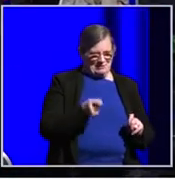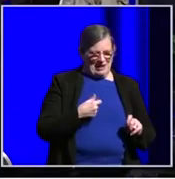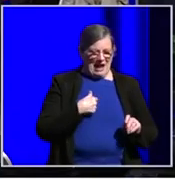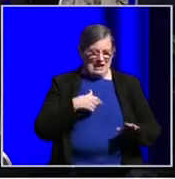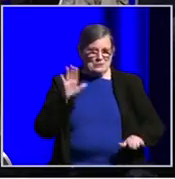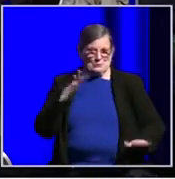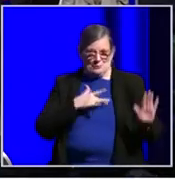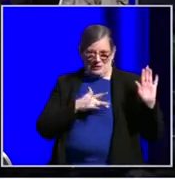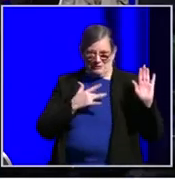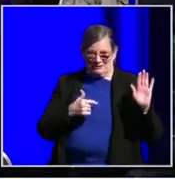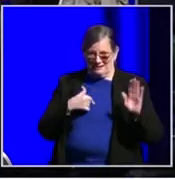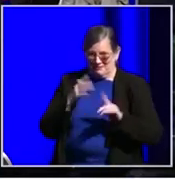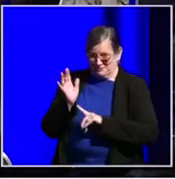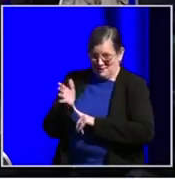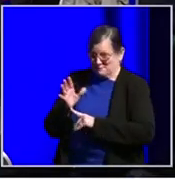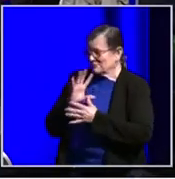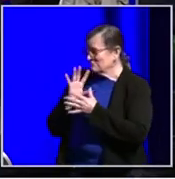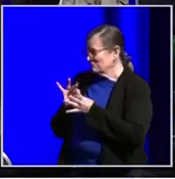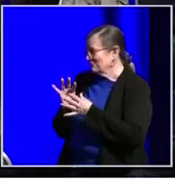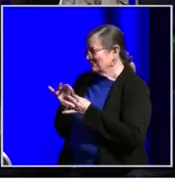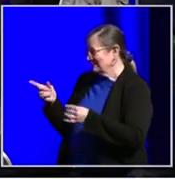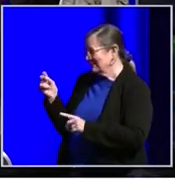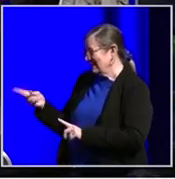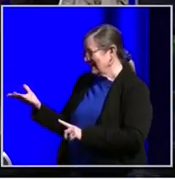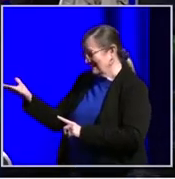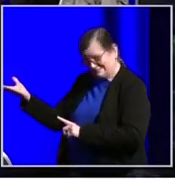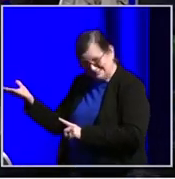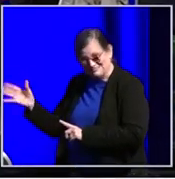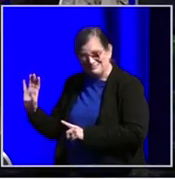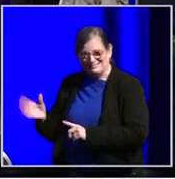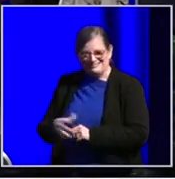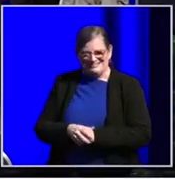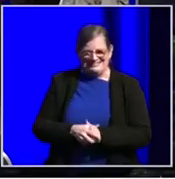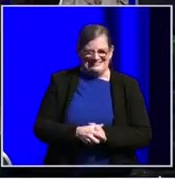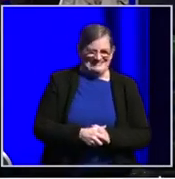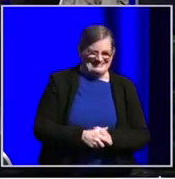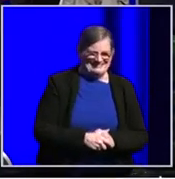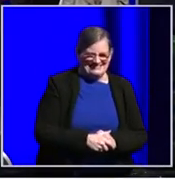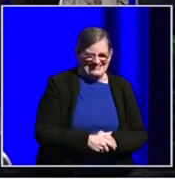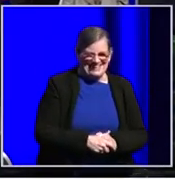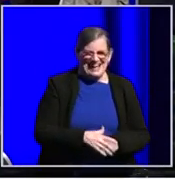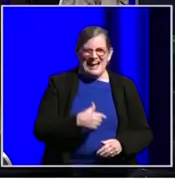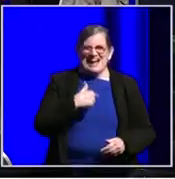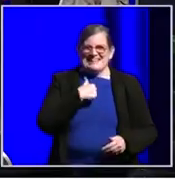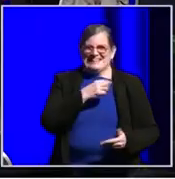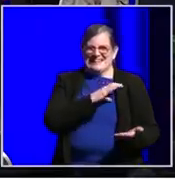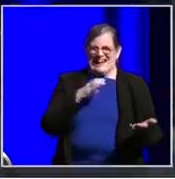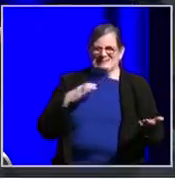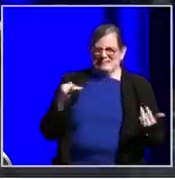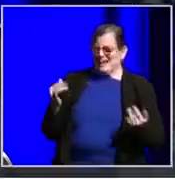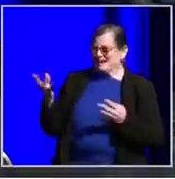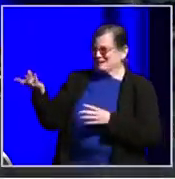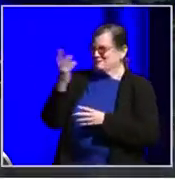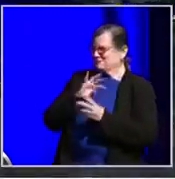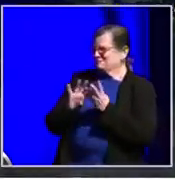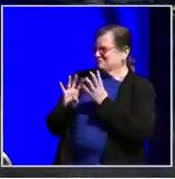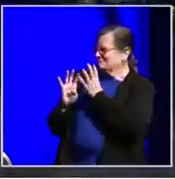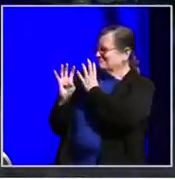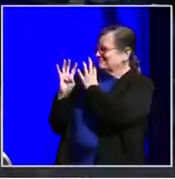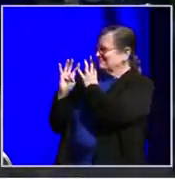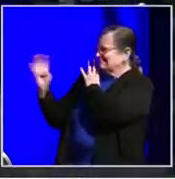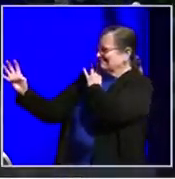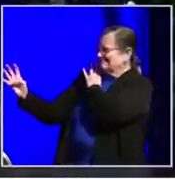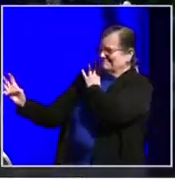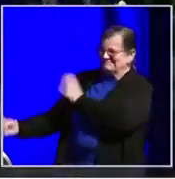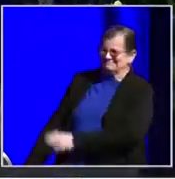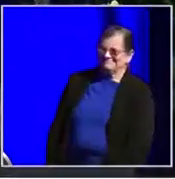No. Anyway, all the supporters of Councilmember Nadeau, please come up. We're going to try to keep on schedule. And